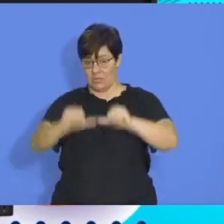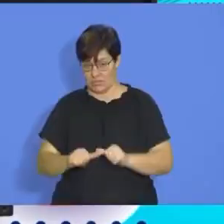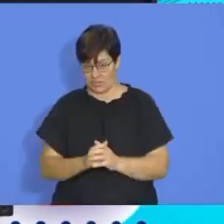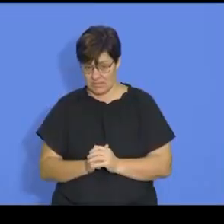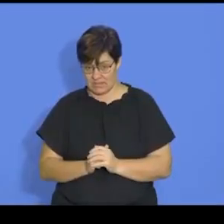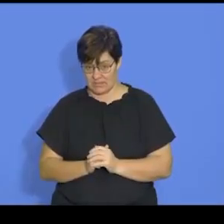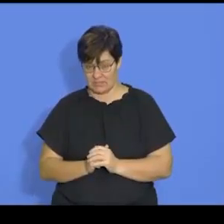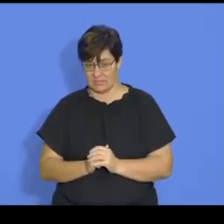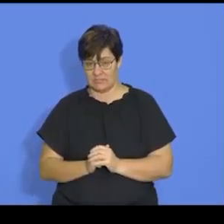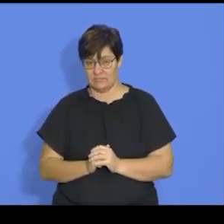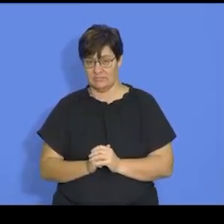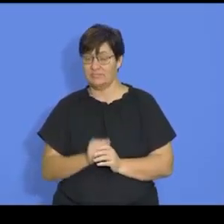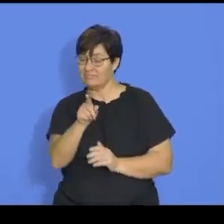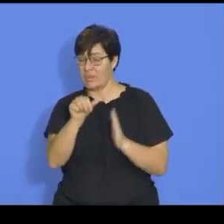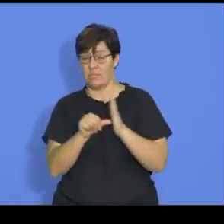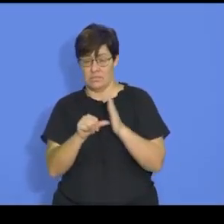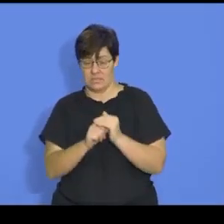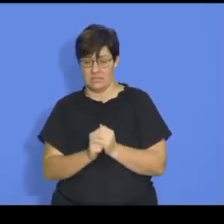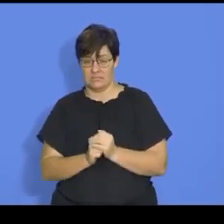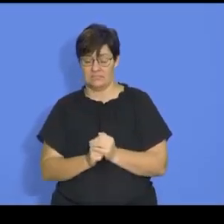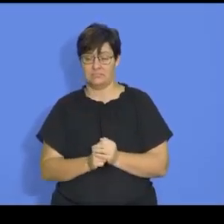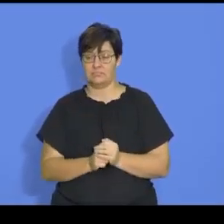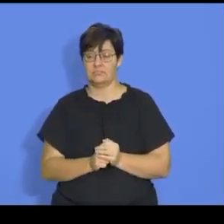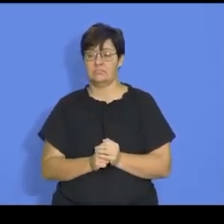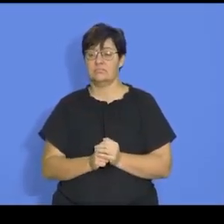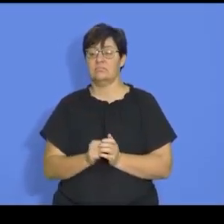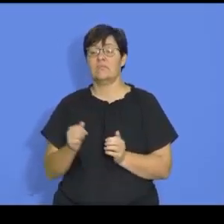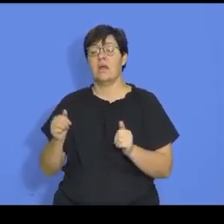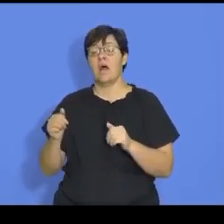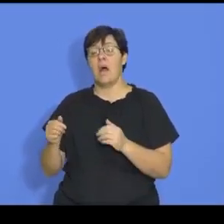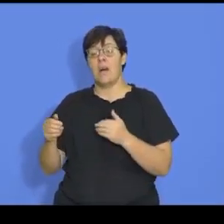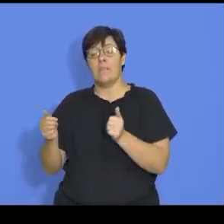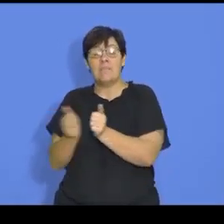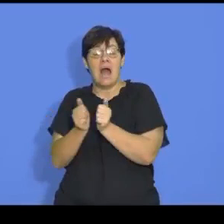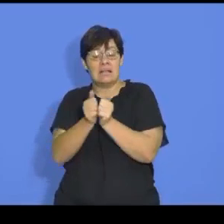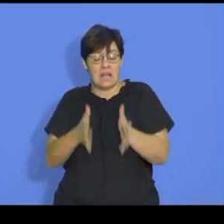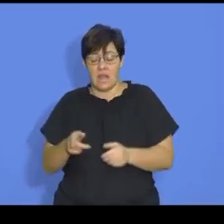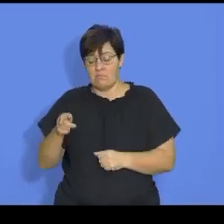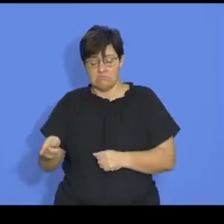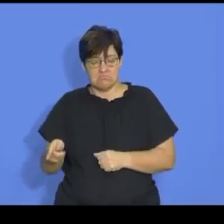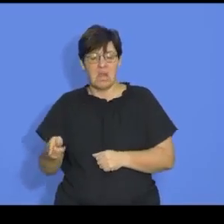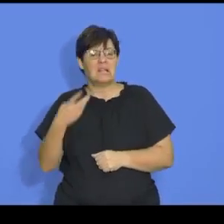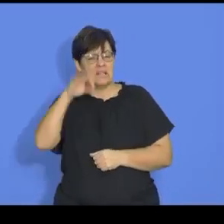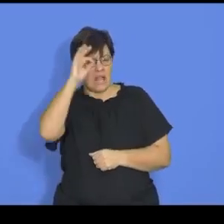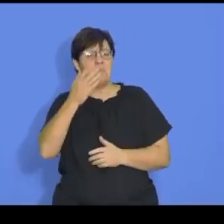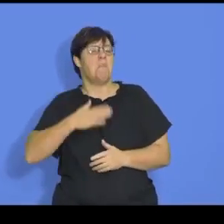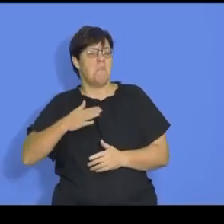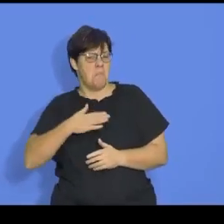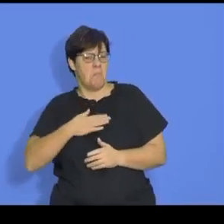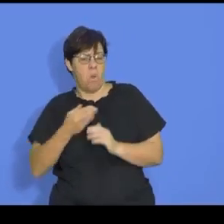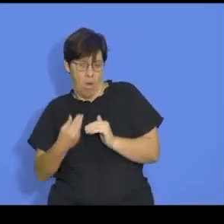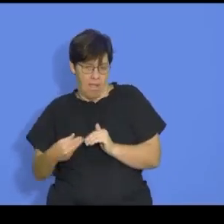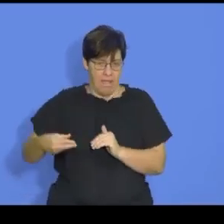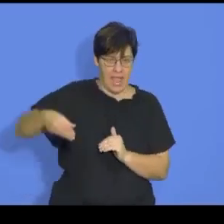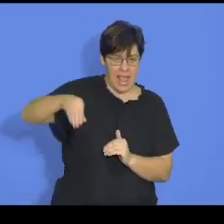that? Right, let's move on. A partner may increase or decrease